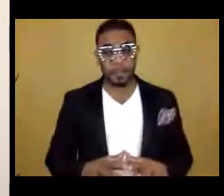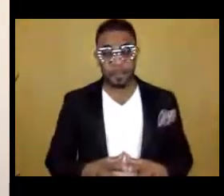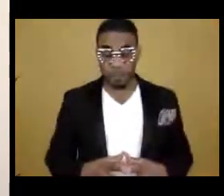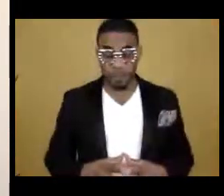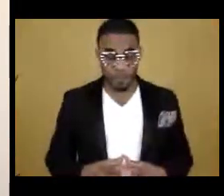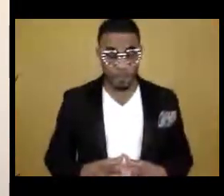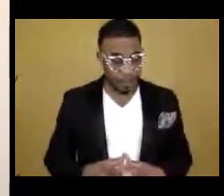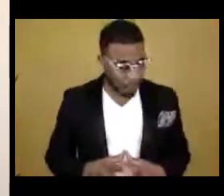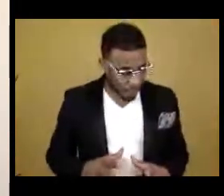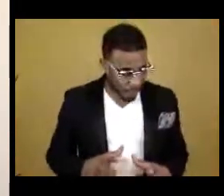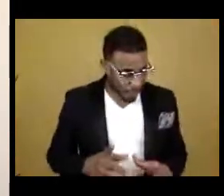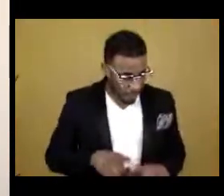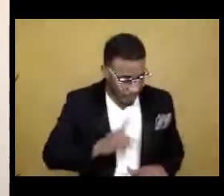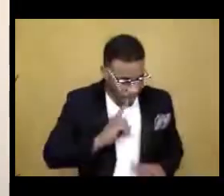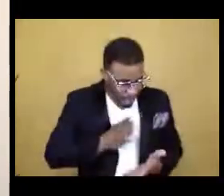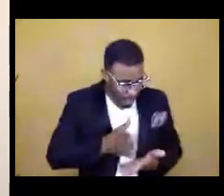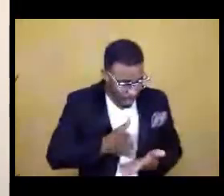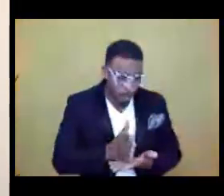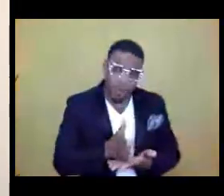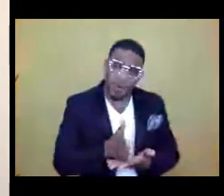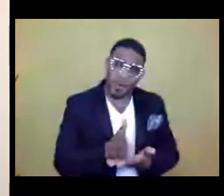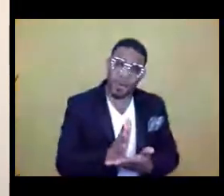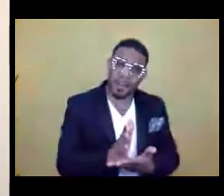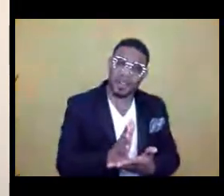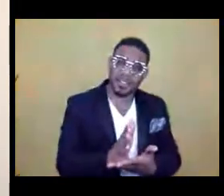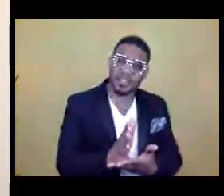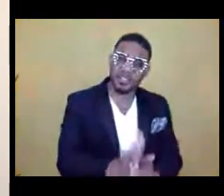now. I'll be alright.